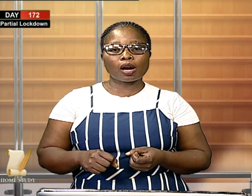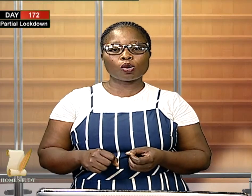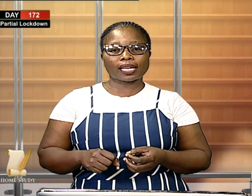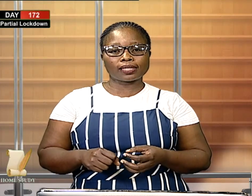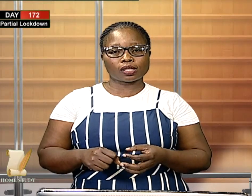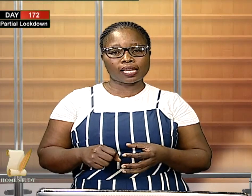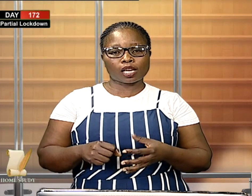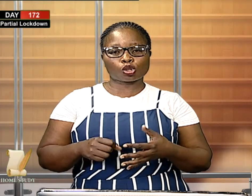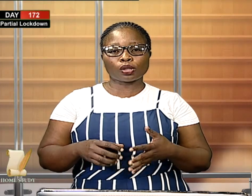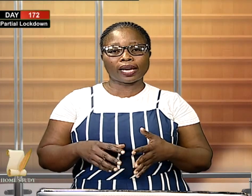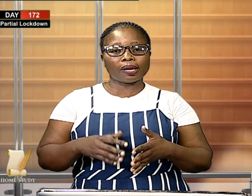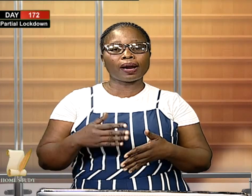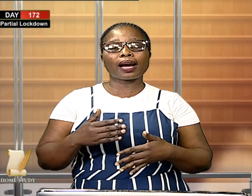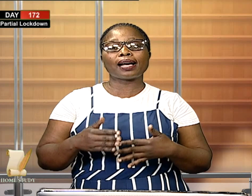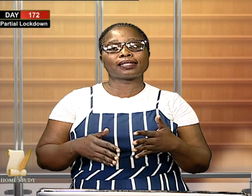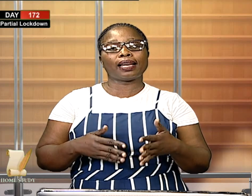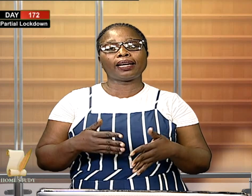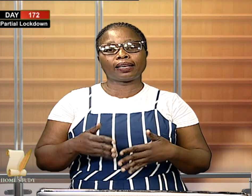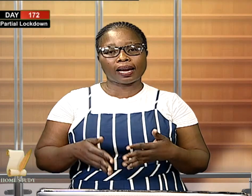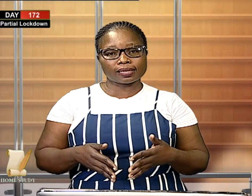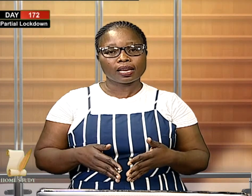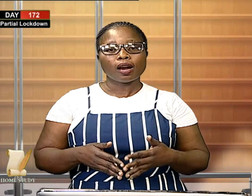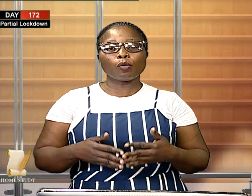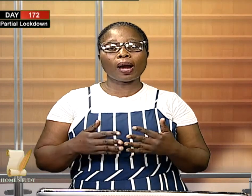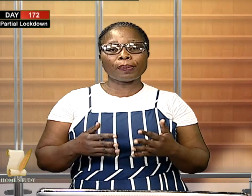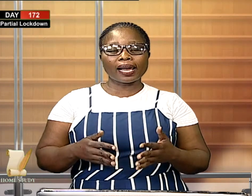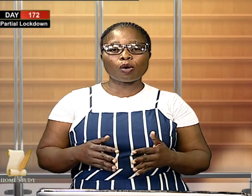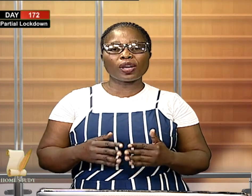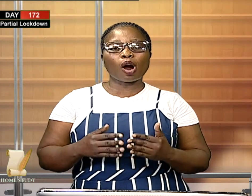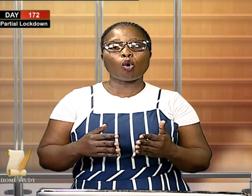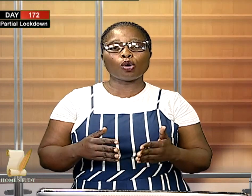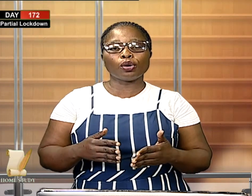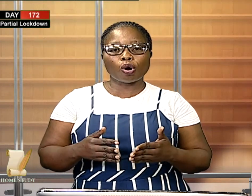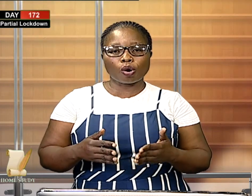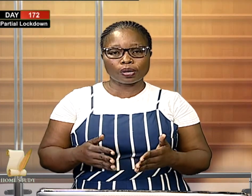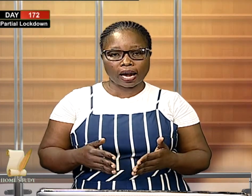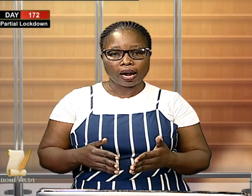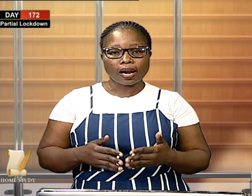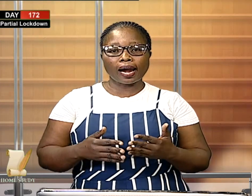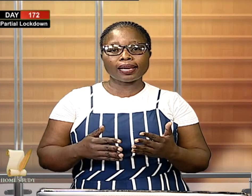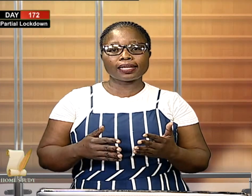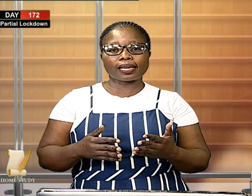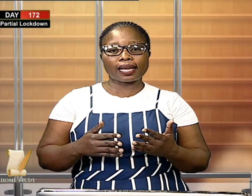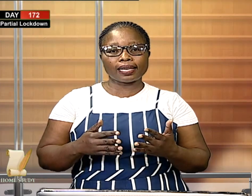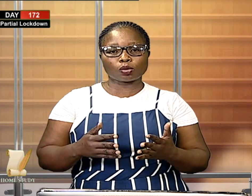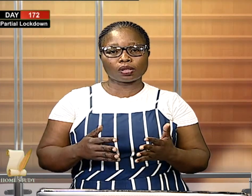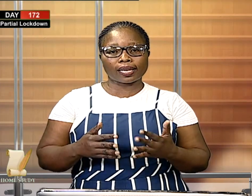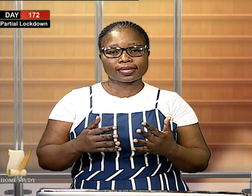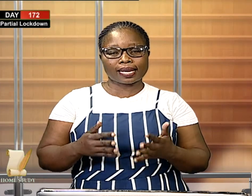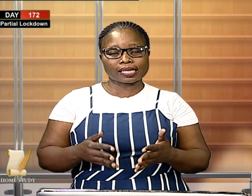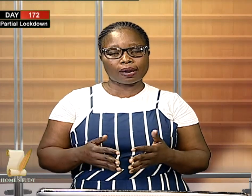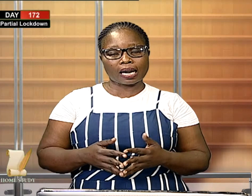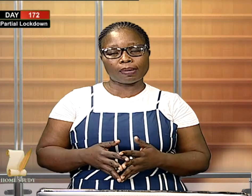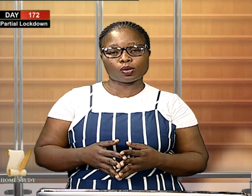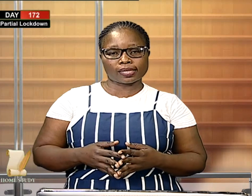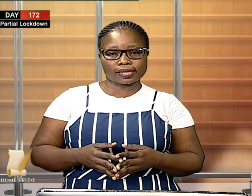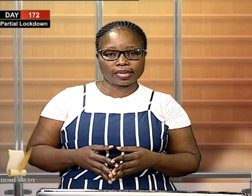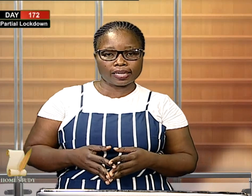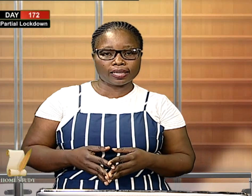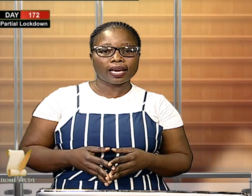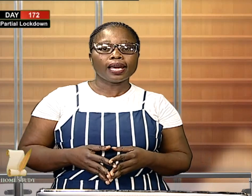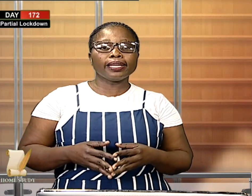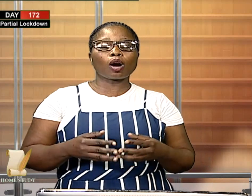magama sakho sikhathi sisiyashoda emakhasi la ngekhathi uyabhala uyakhonona ngale sichaza magama